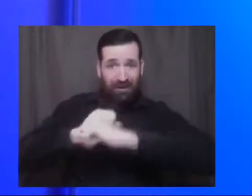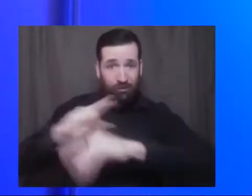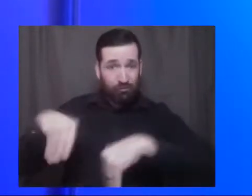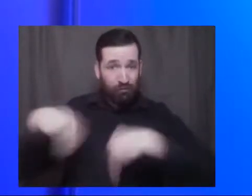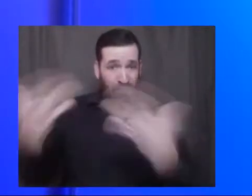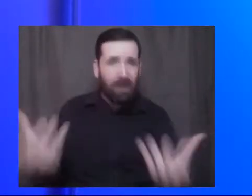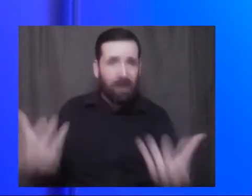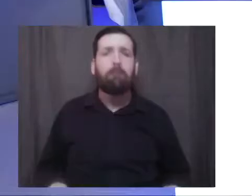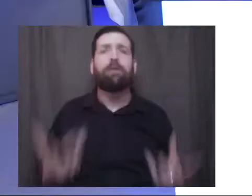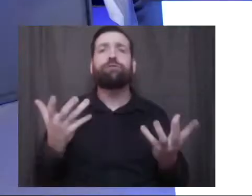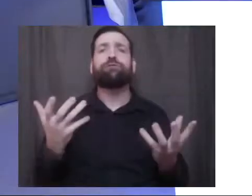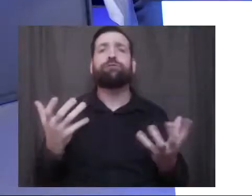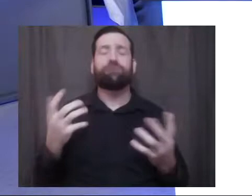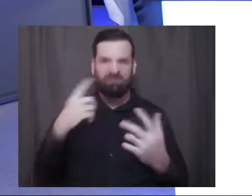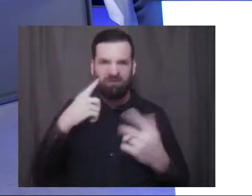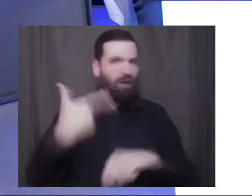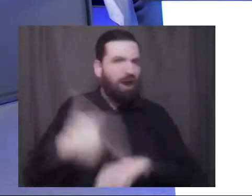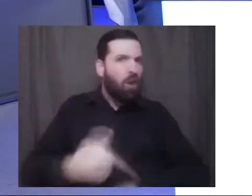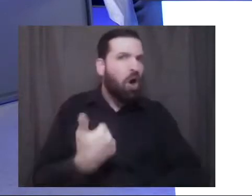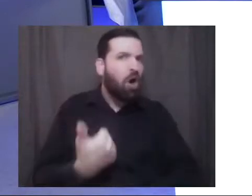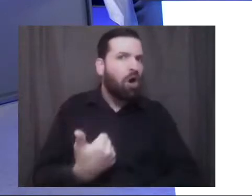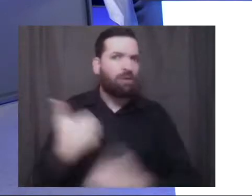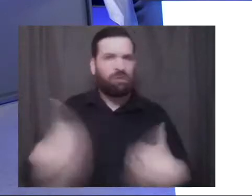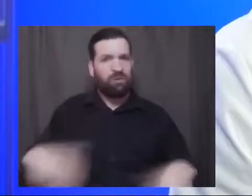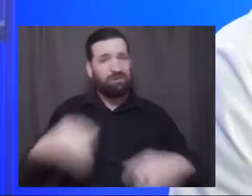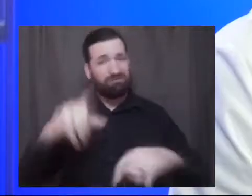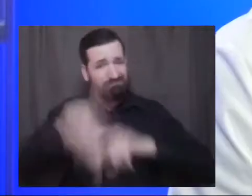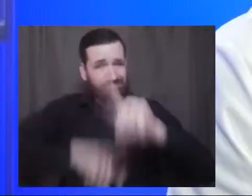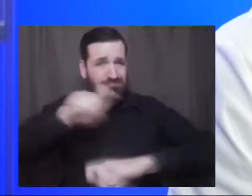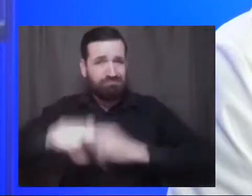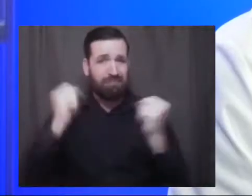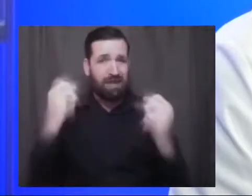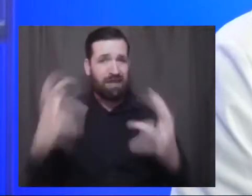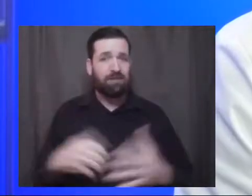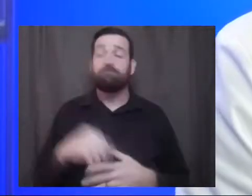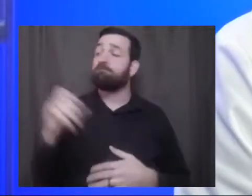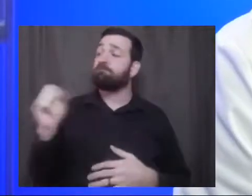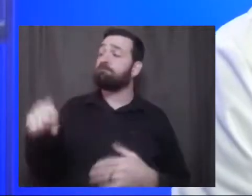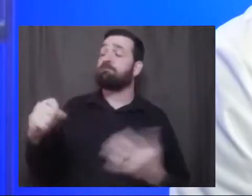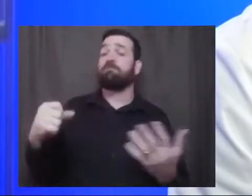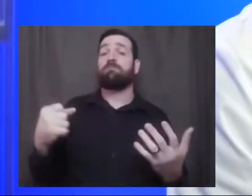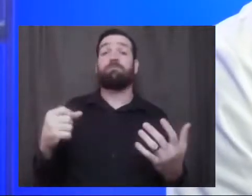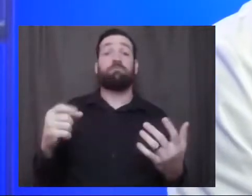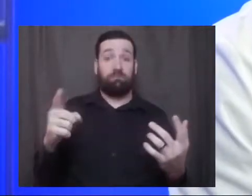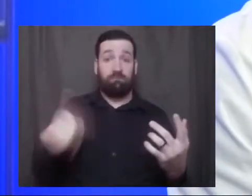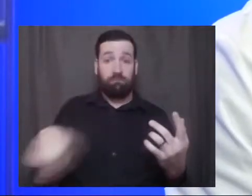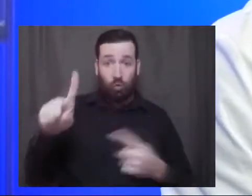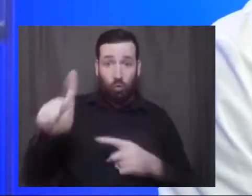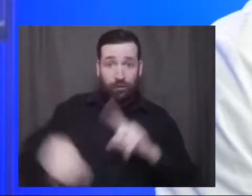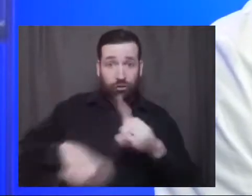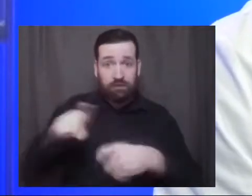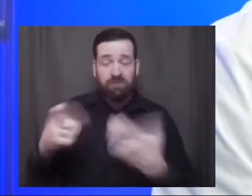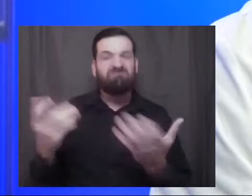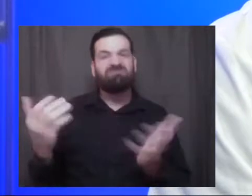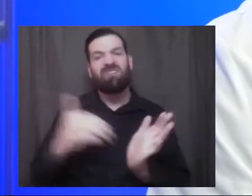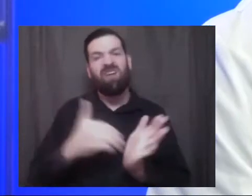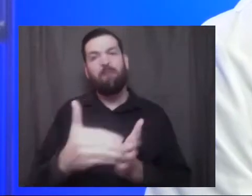provide, and for how long? Yeah. It's a lot of questions. That is a lot of questions. But these questions are really common. So we know that the